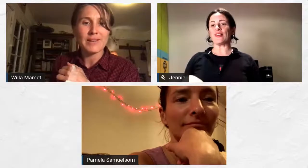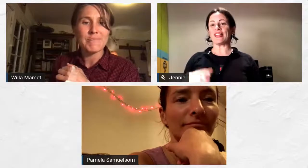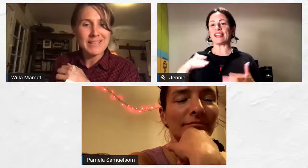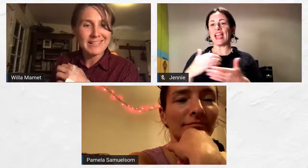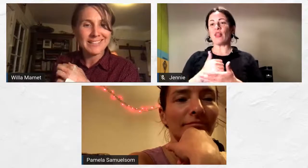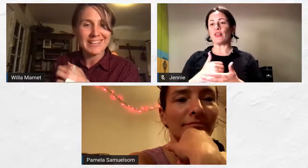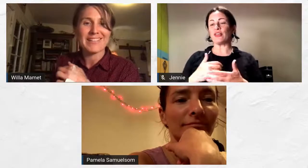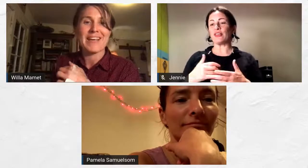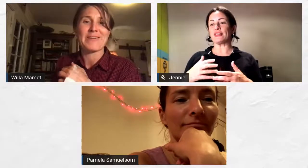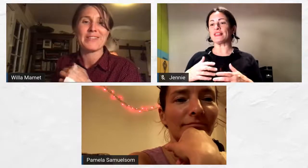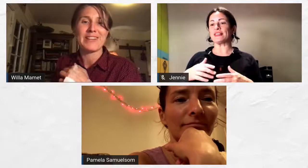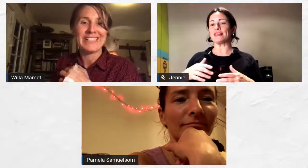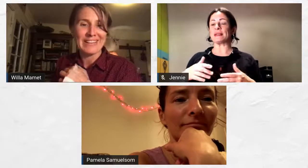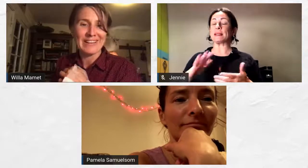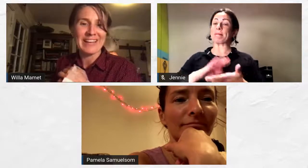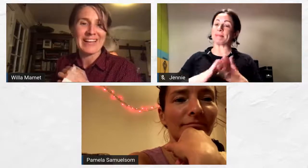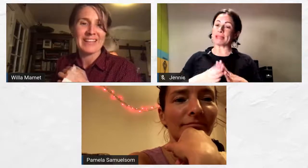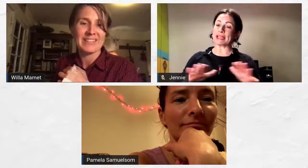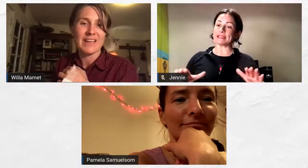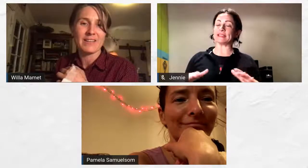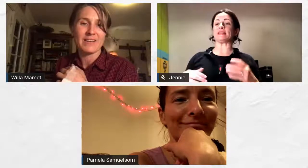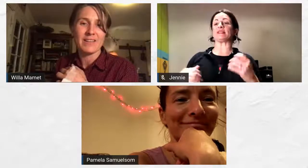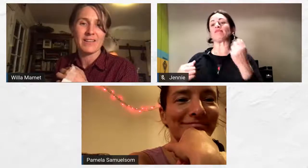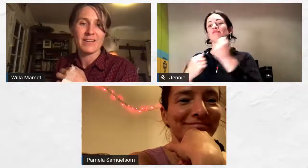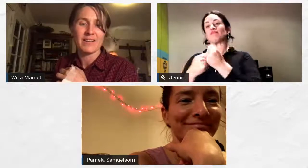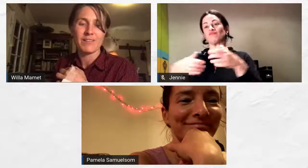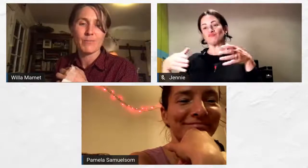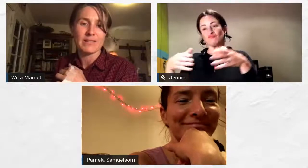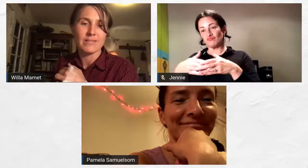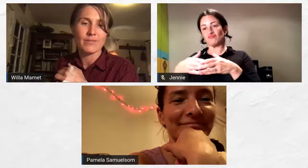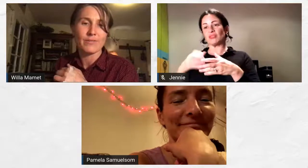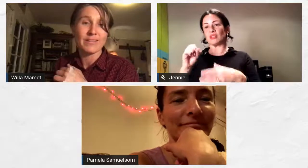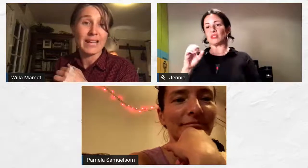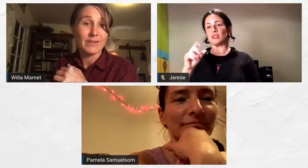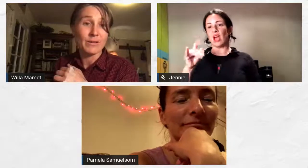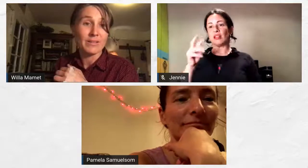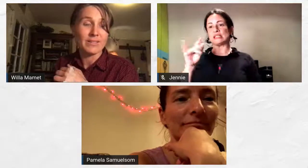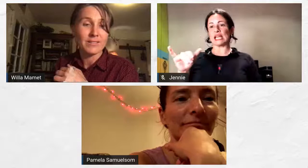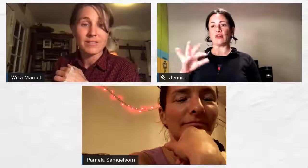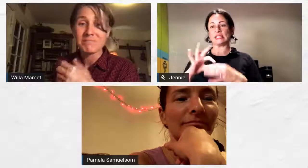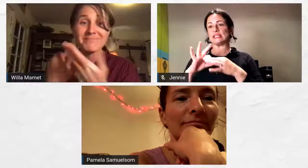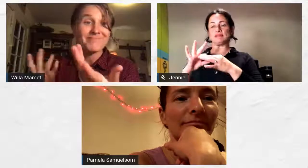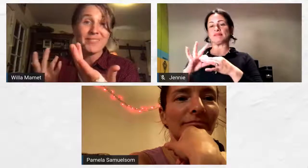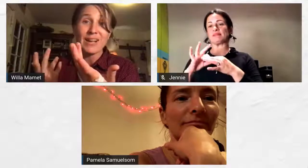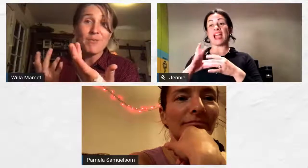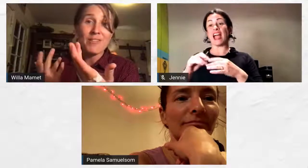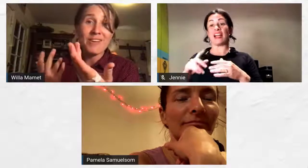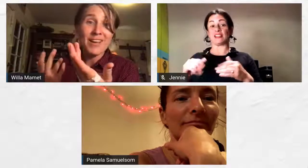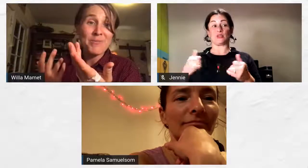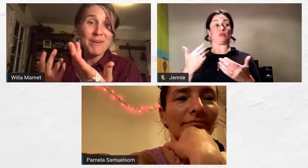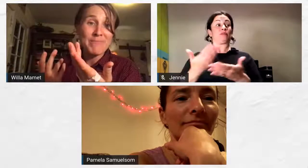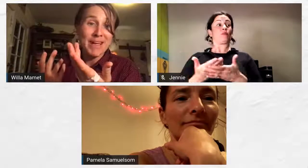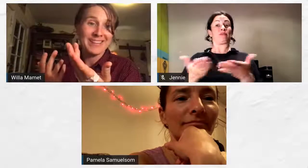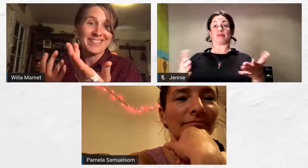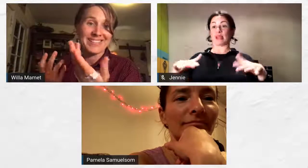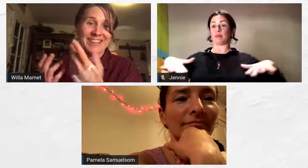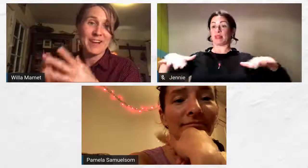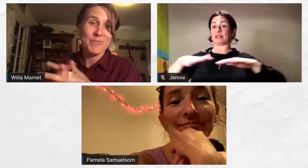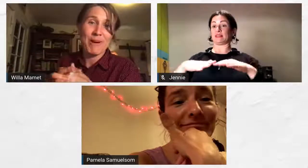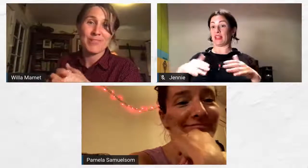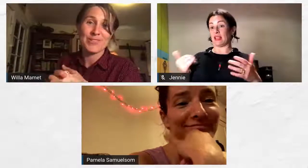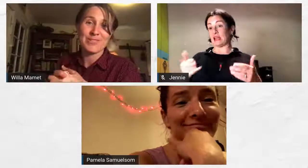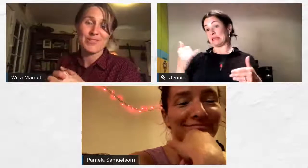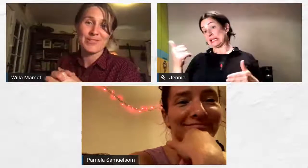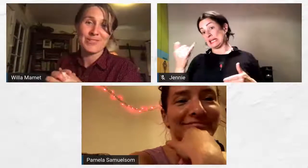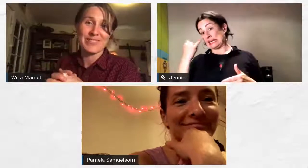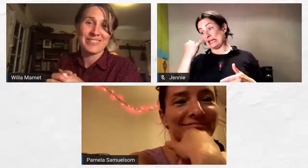gather in peace, and to gather in solidarity, and to gather in the presence of exactly what is, like whether or not you're wearing pants and